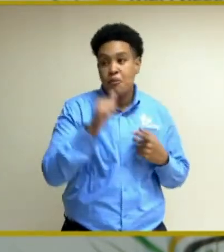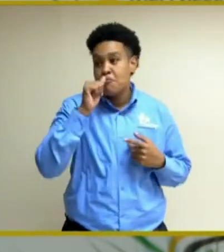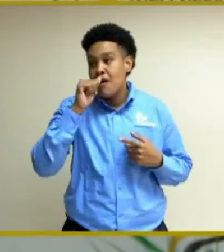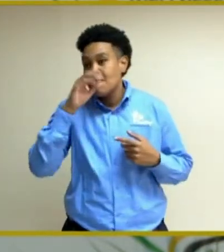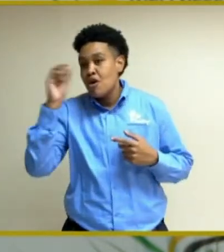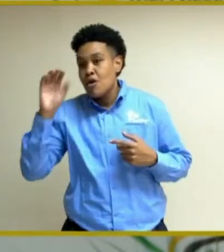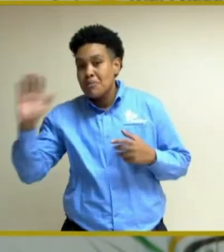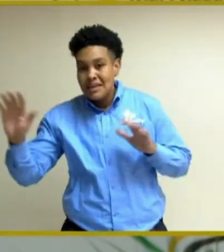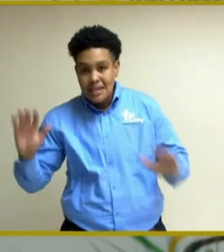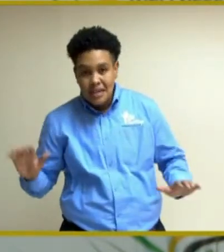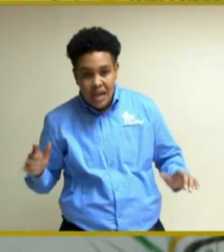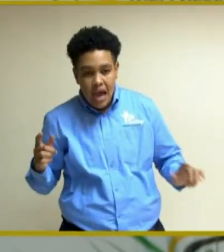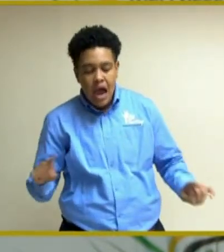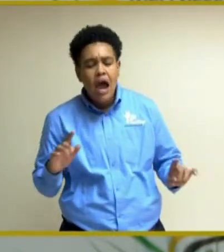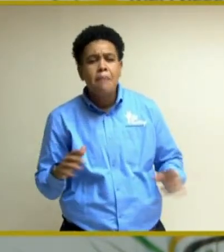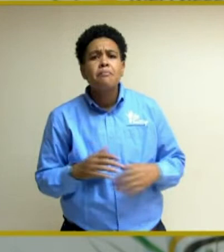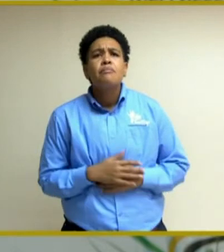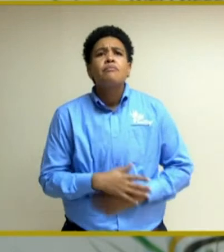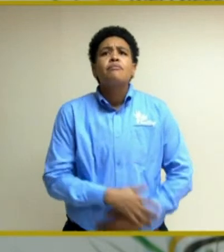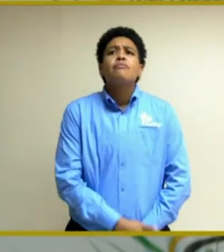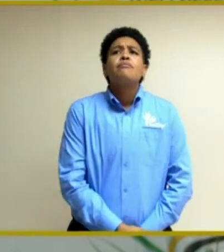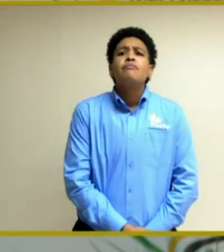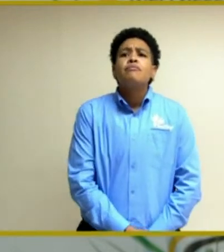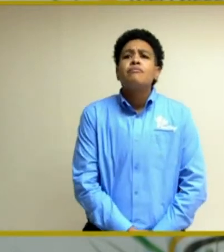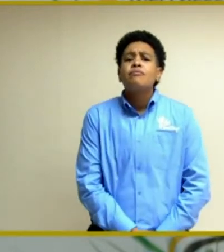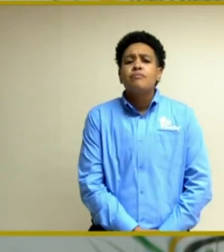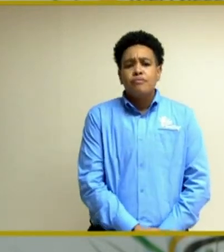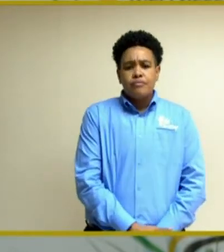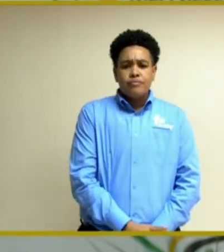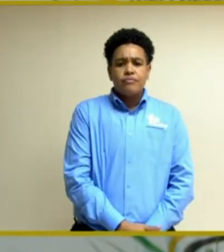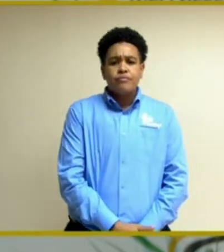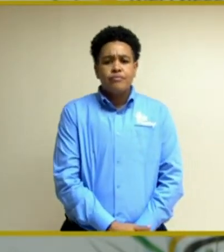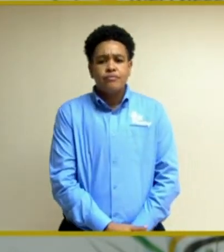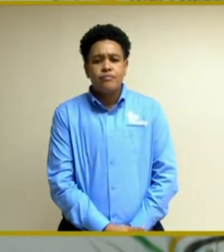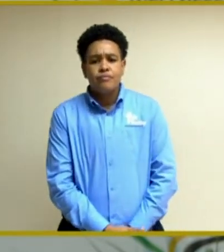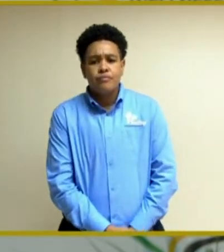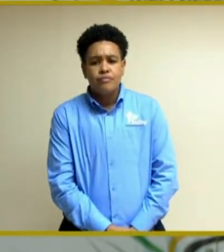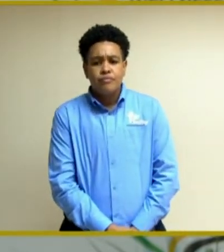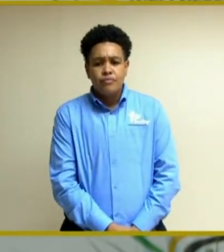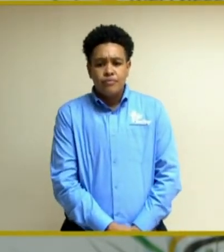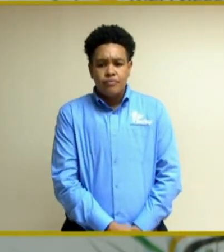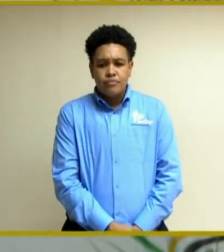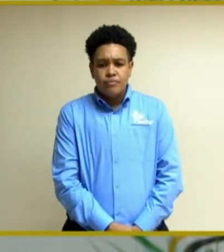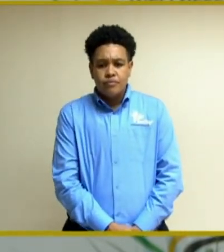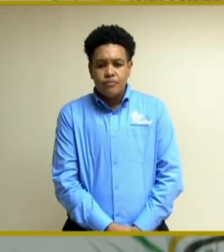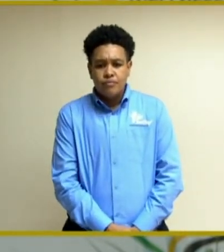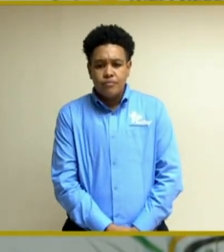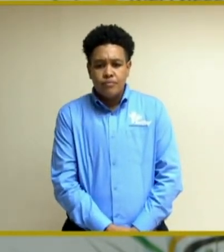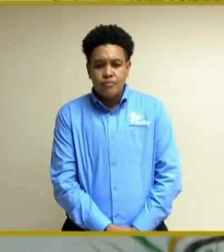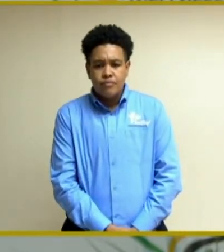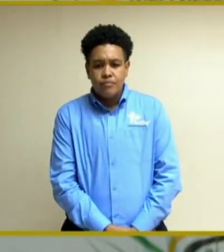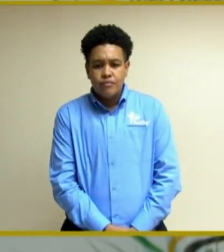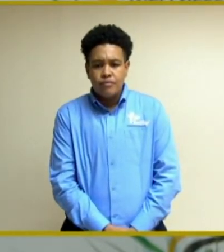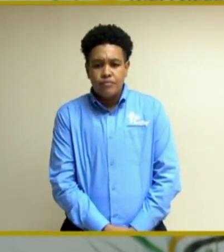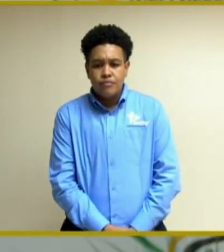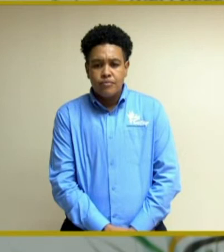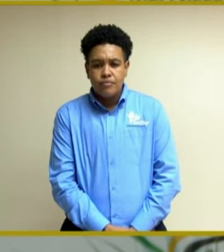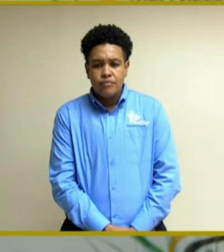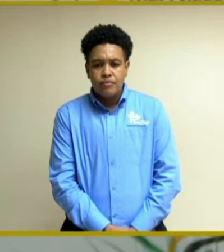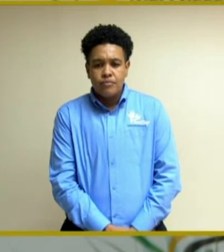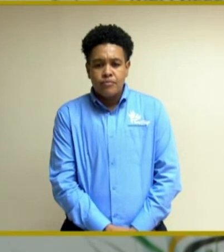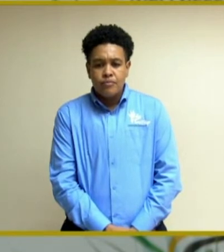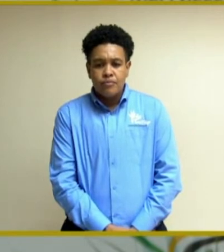sector. We are going to be having a conversation at Cabinet on Monday to introduce a few